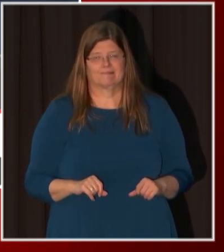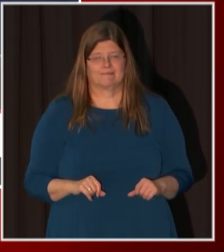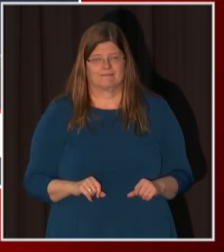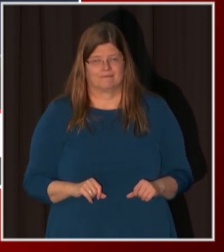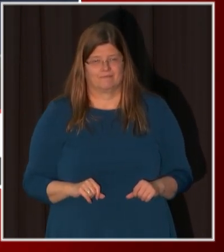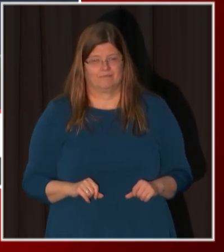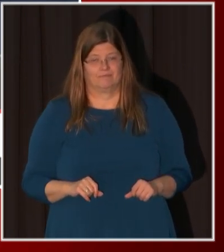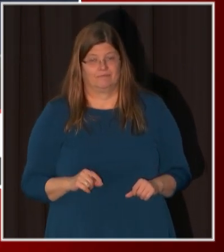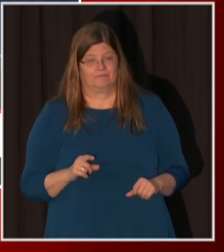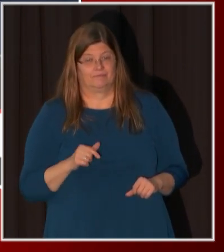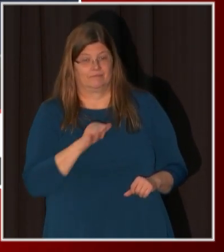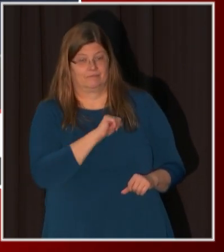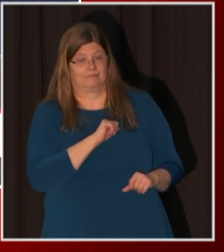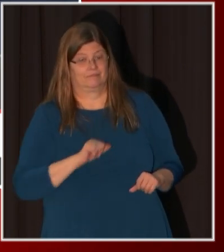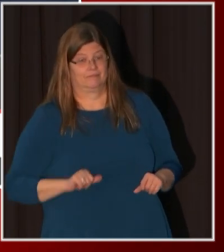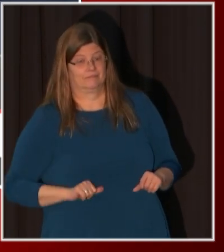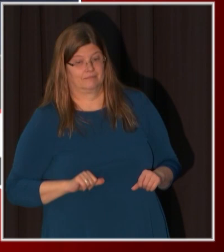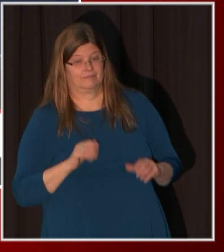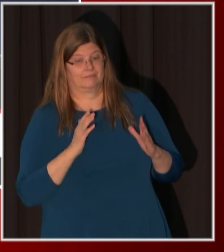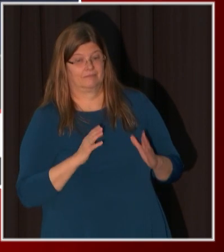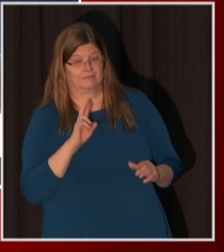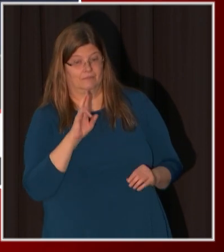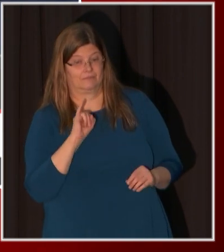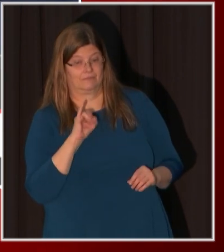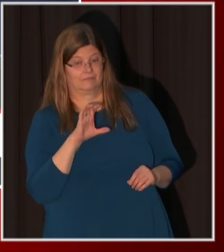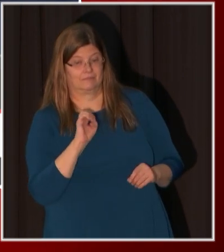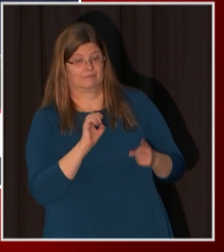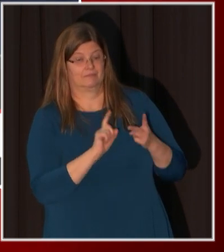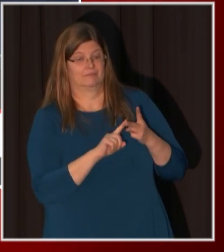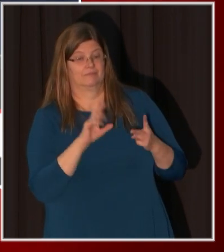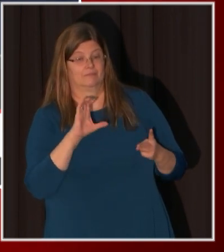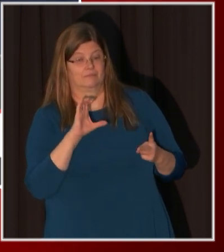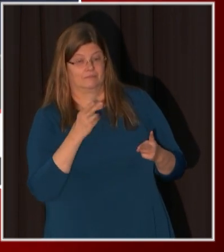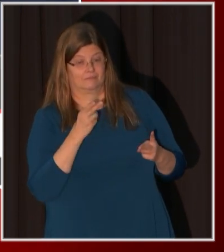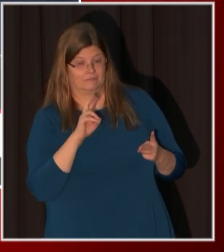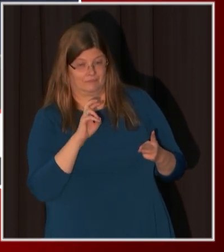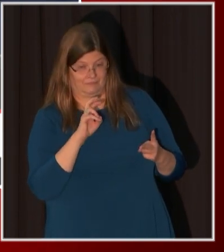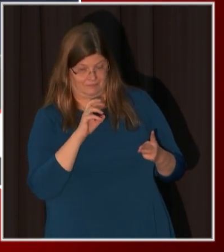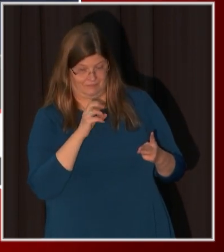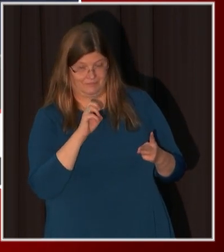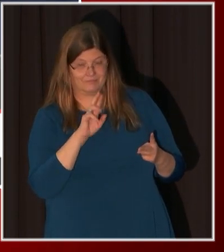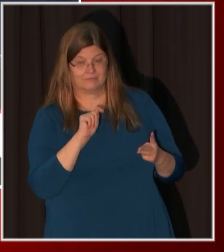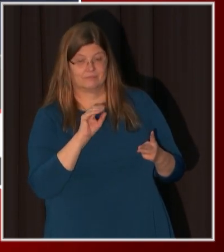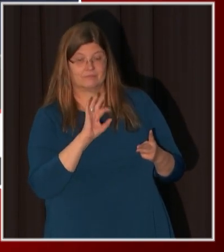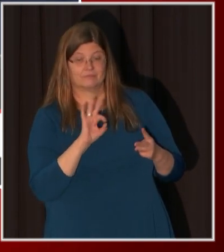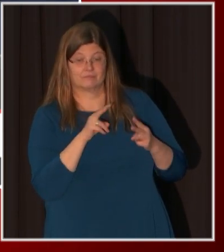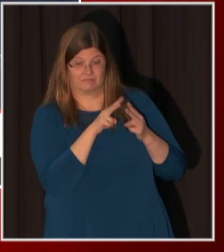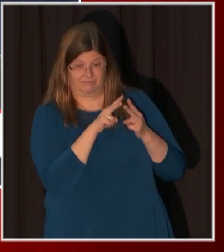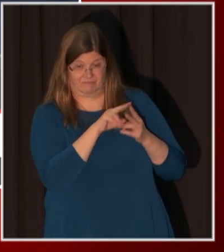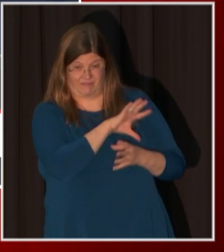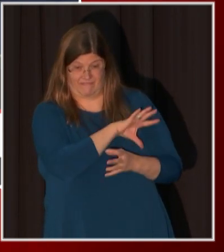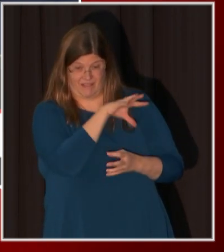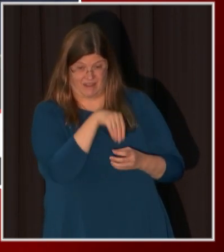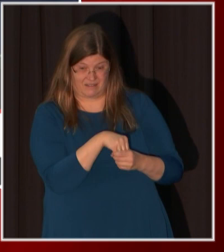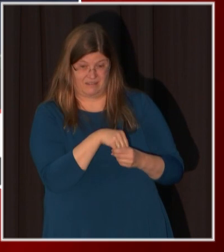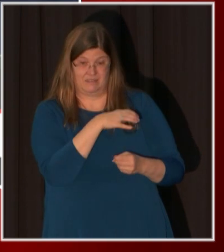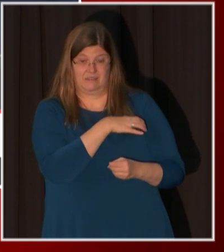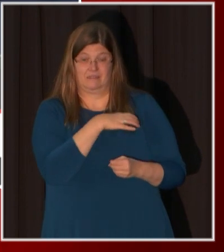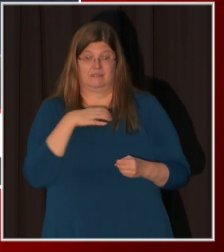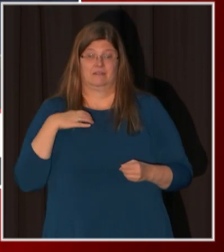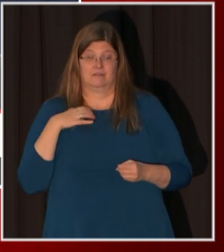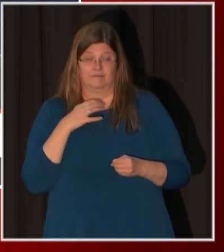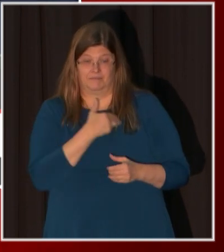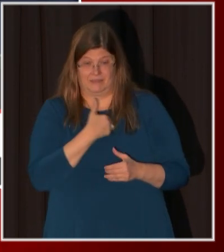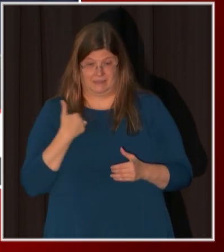Rice and Secretary Chertoff. You mentioned that the First Lady herself, her office, reached out to you. Can you talk a little bit about the outreach to